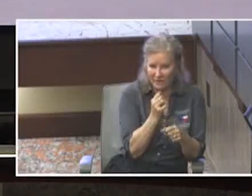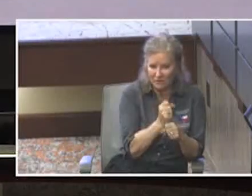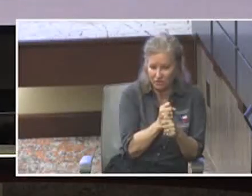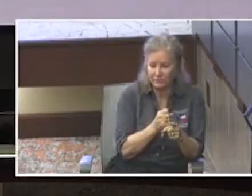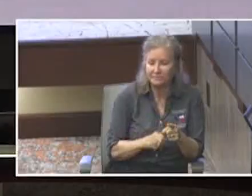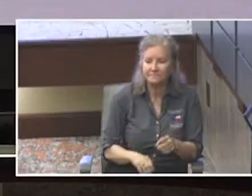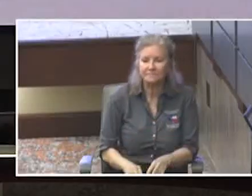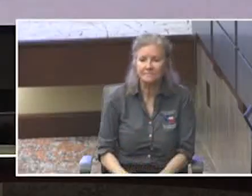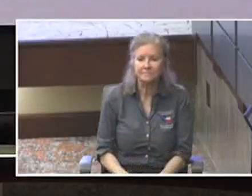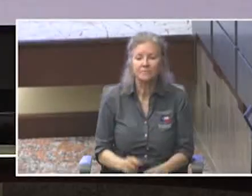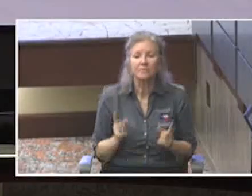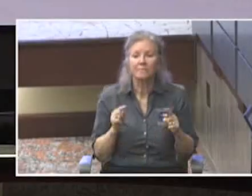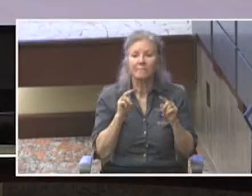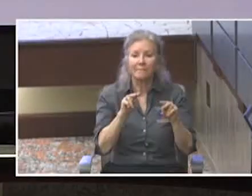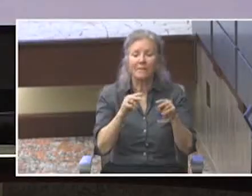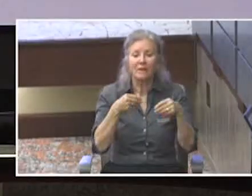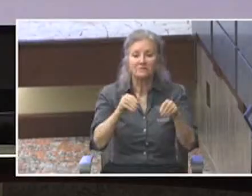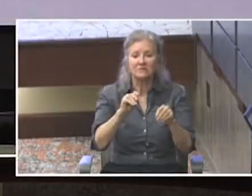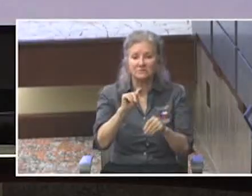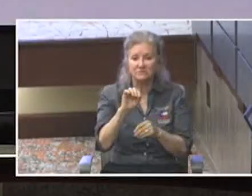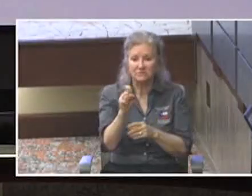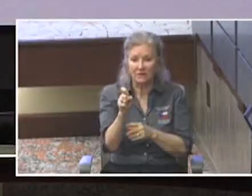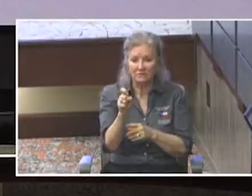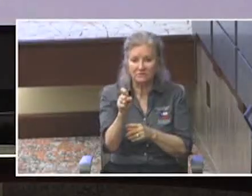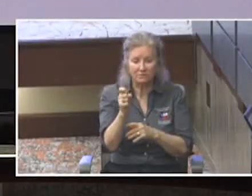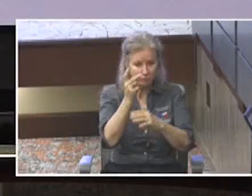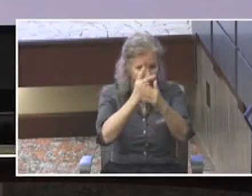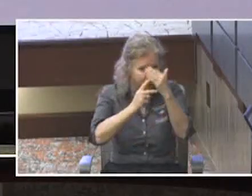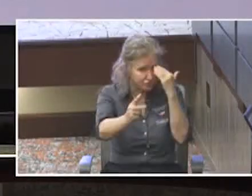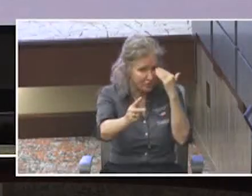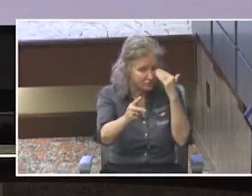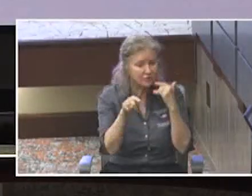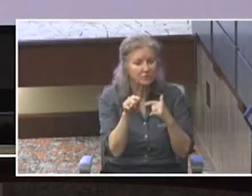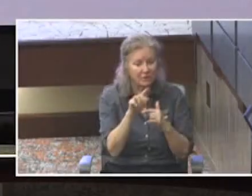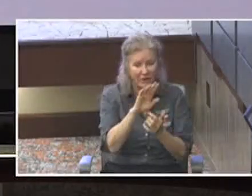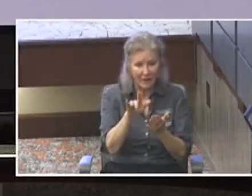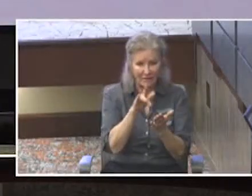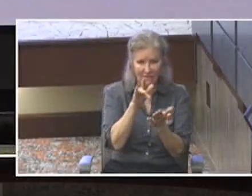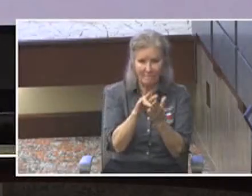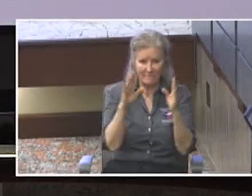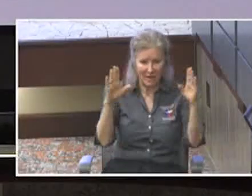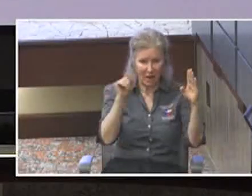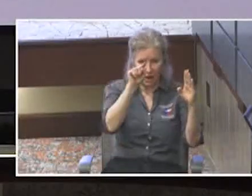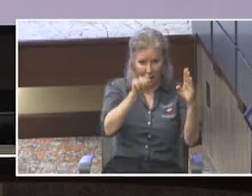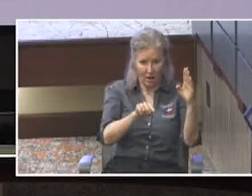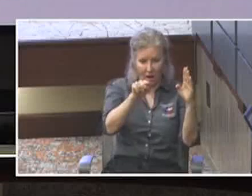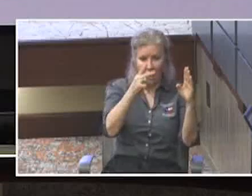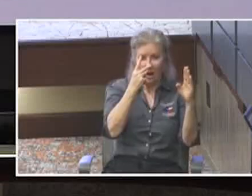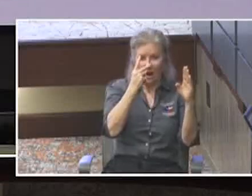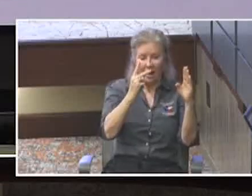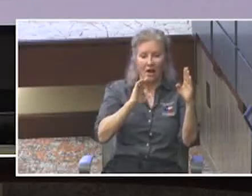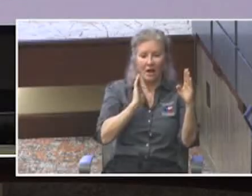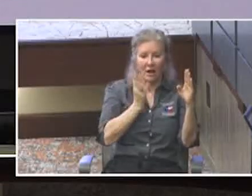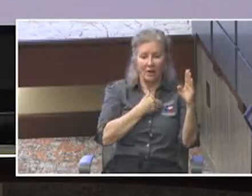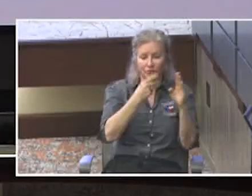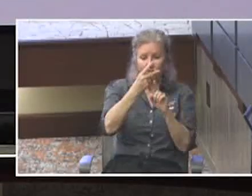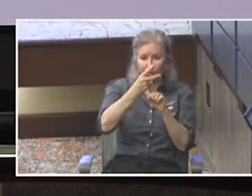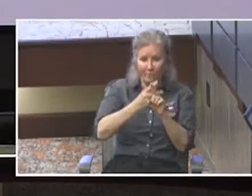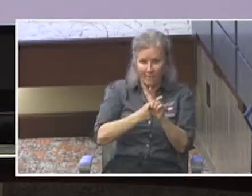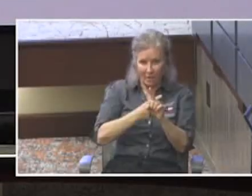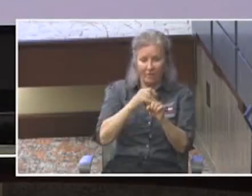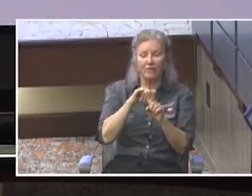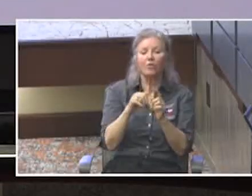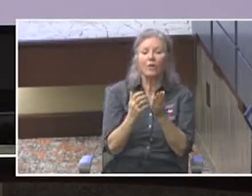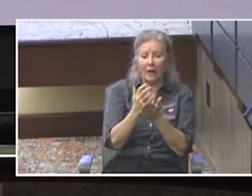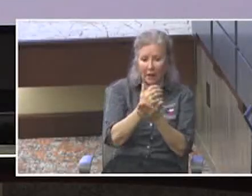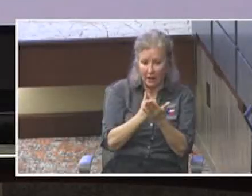When you look at our sales tax projections there in the middle of this slide, you can see our 2 months that we've got